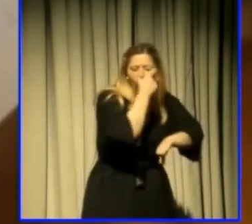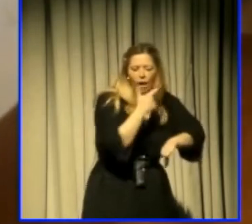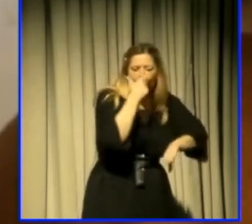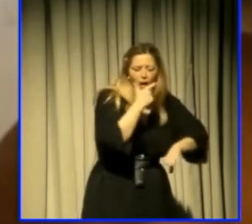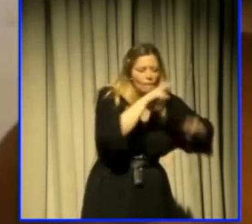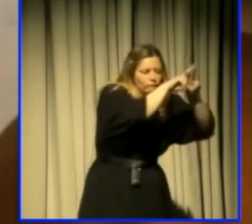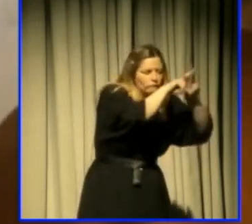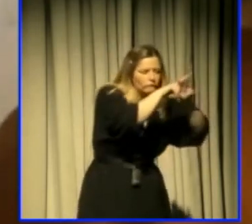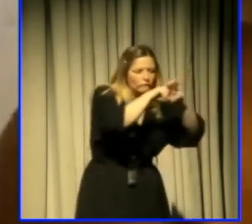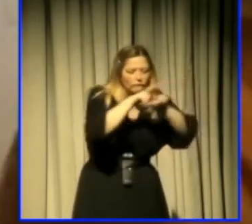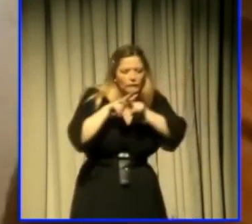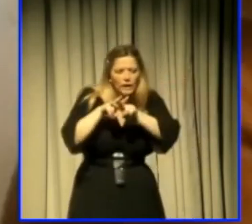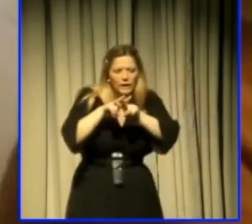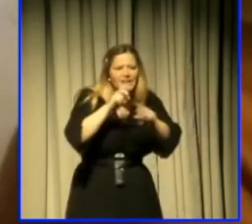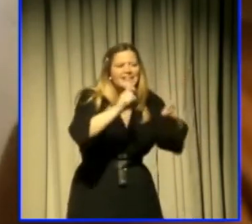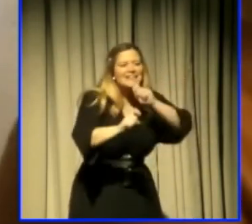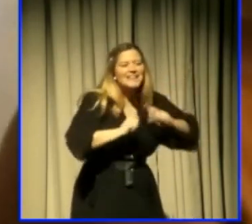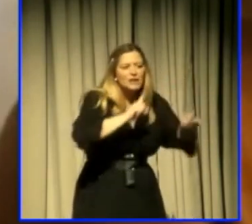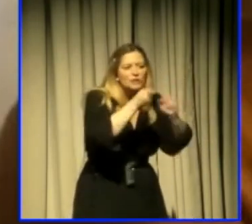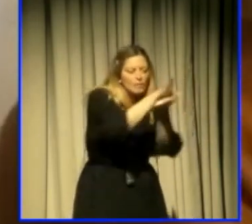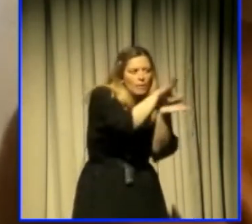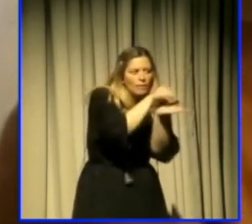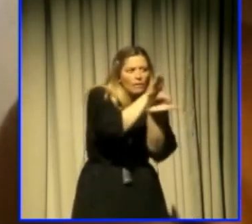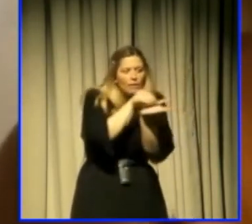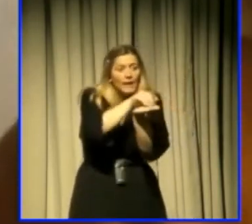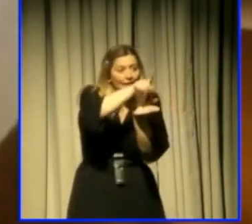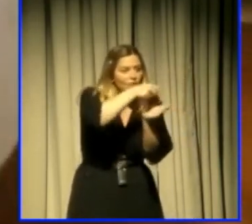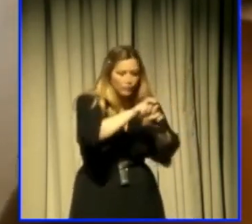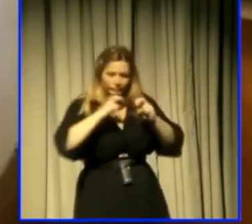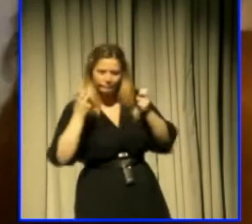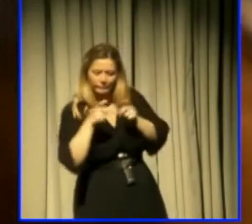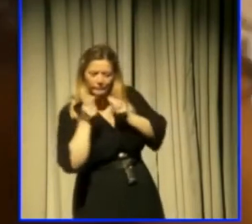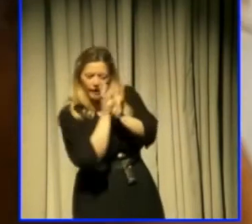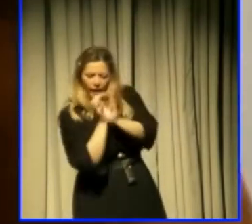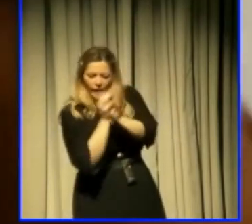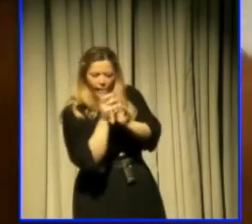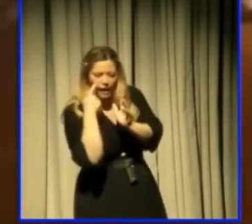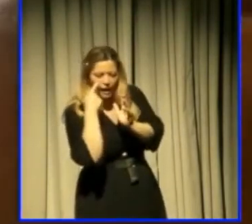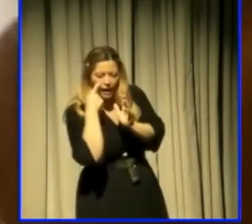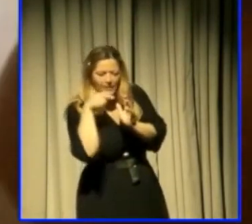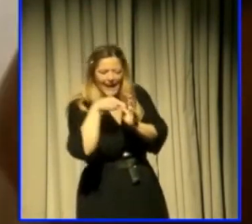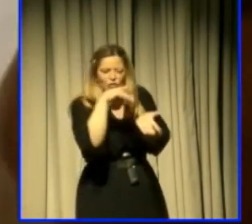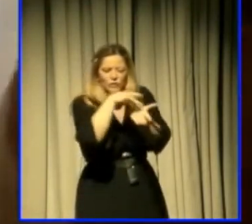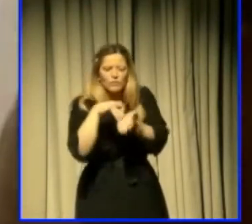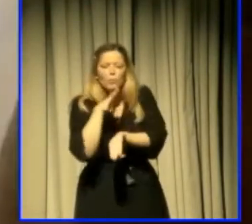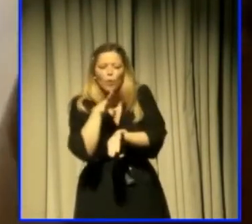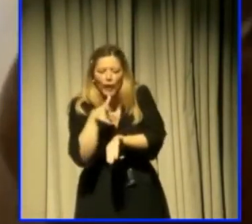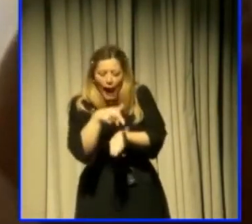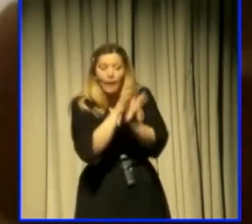collectively talk about what do we see here and why is this happening. So, for instance, if we talk